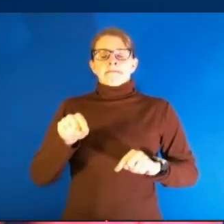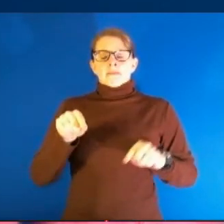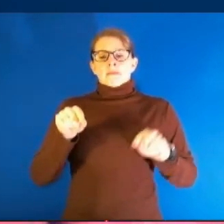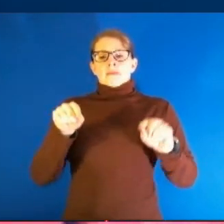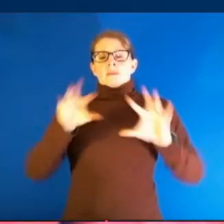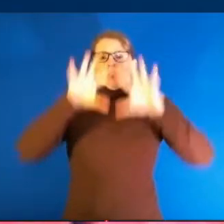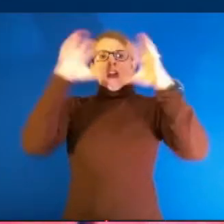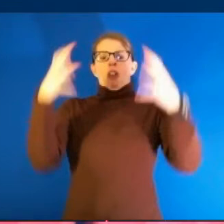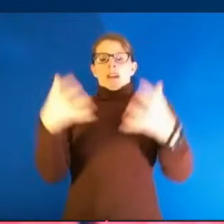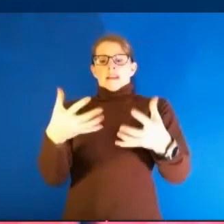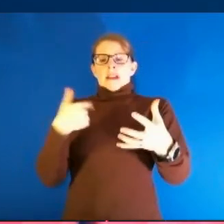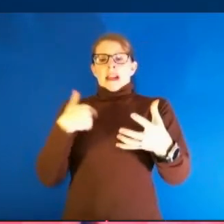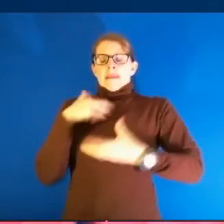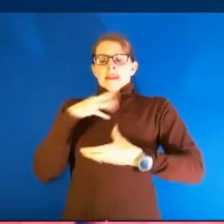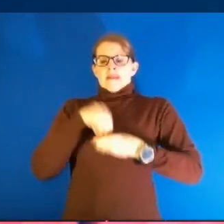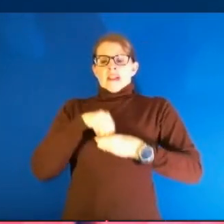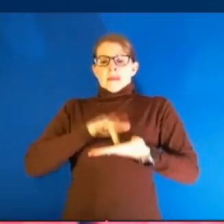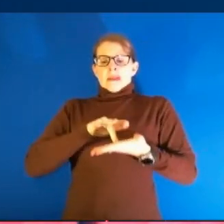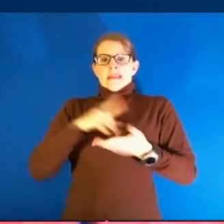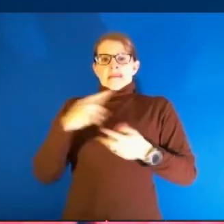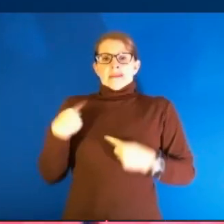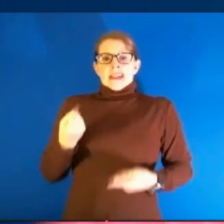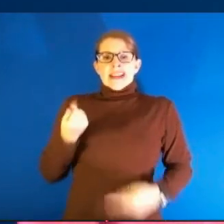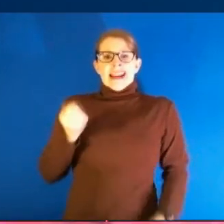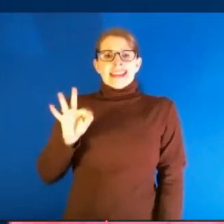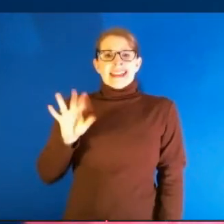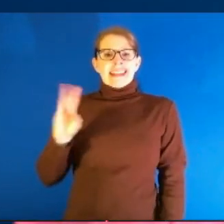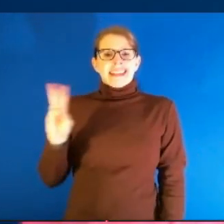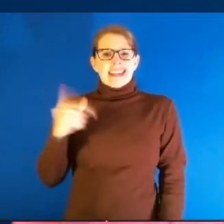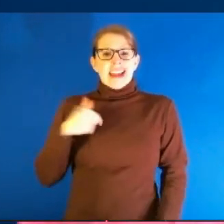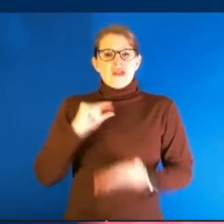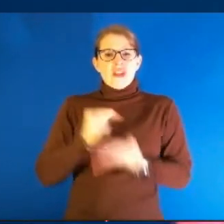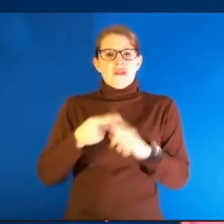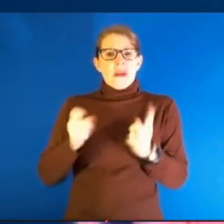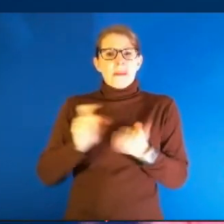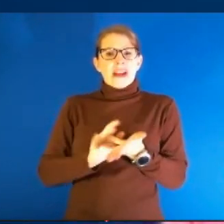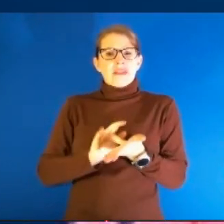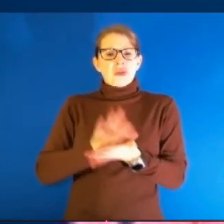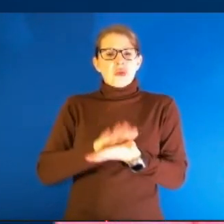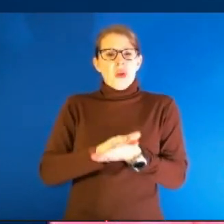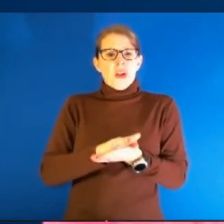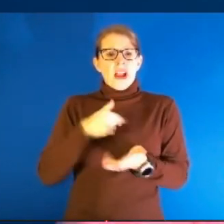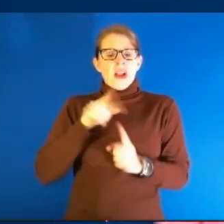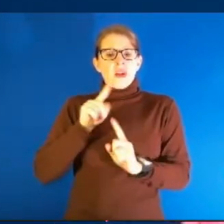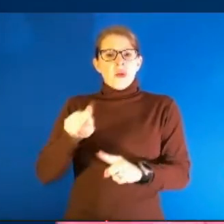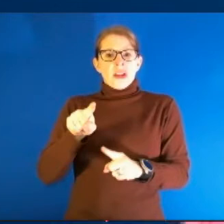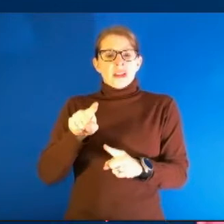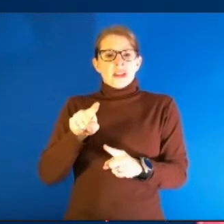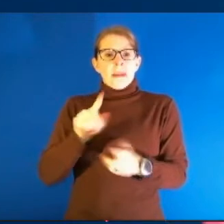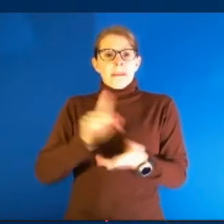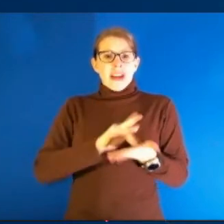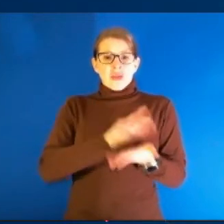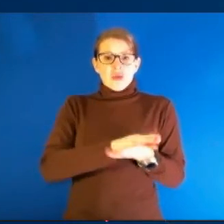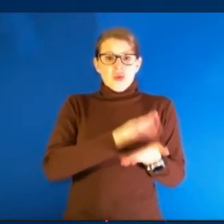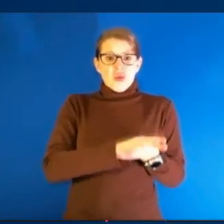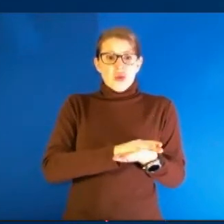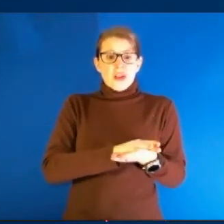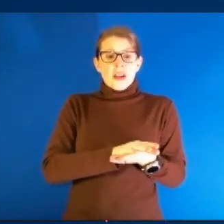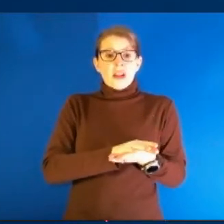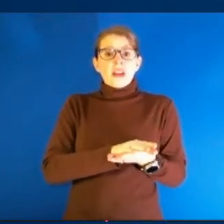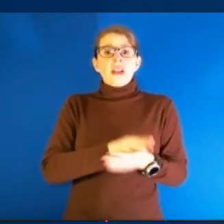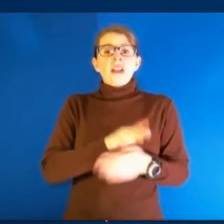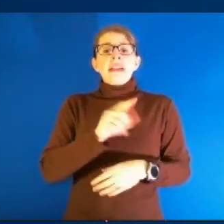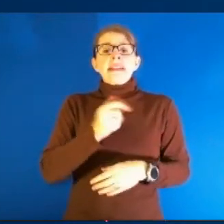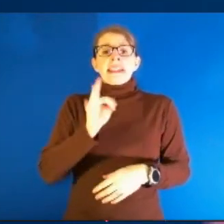since, 1986 when I graduated from medical school, and I went to med school in 1982. So that makes me 62 years old. So